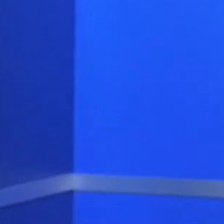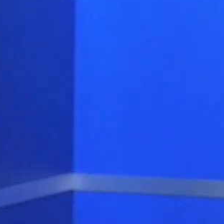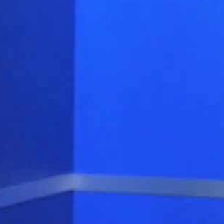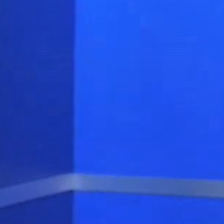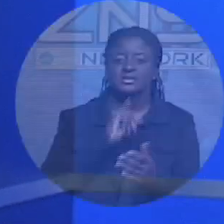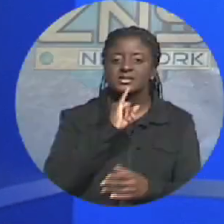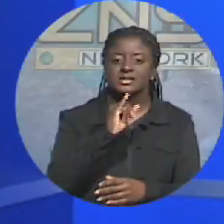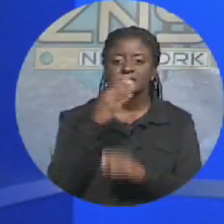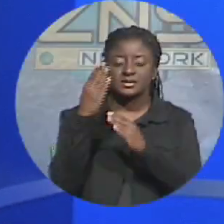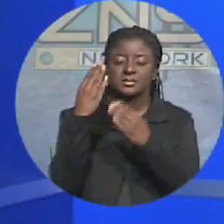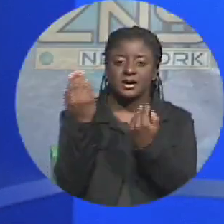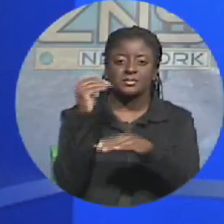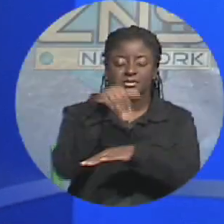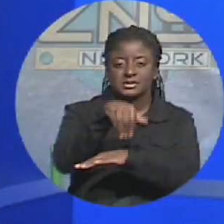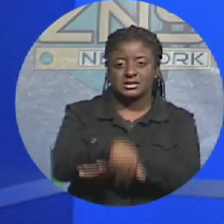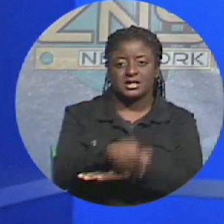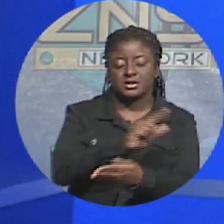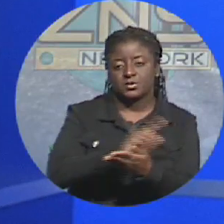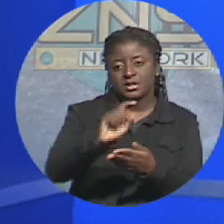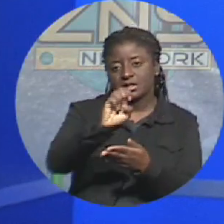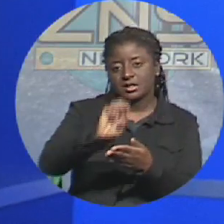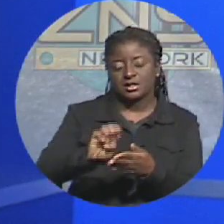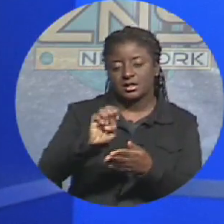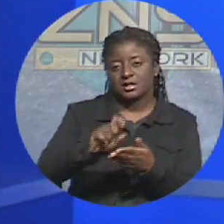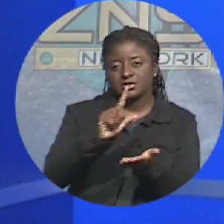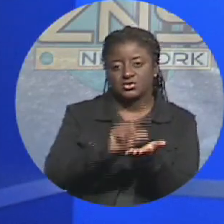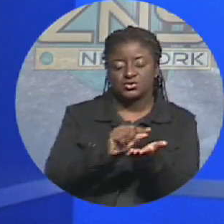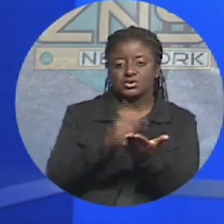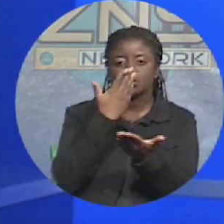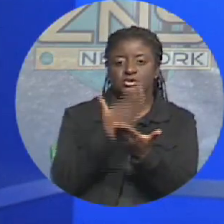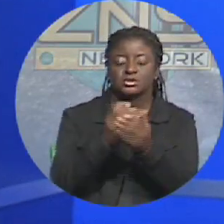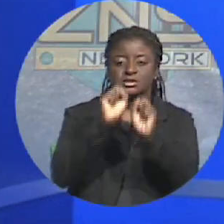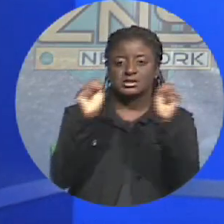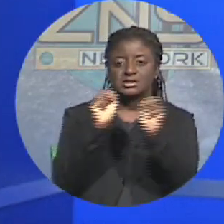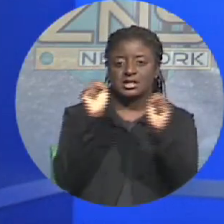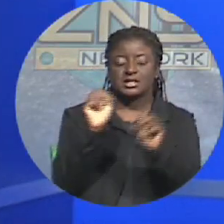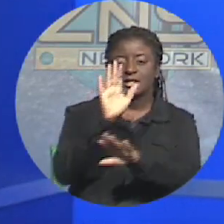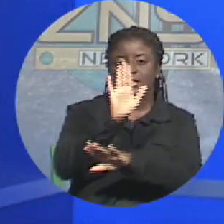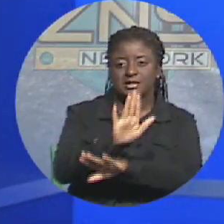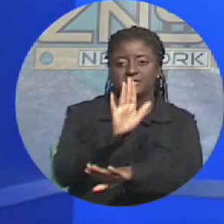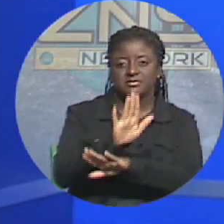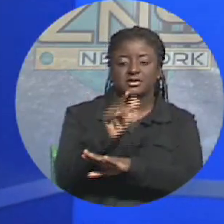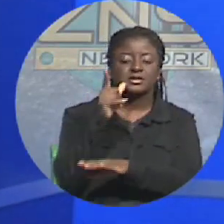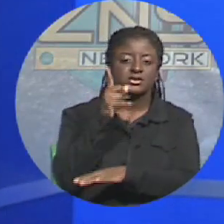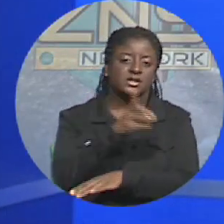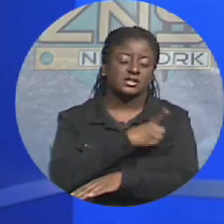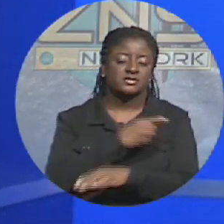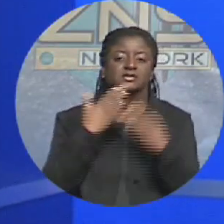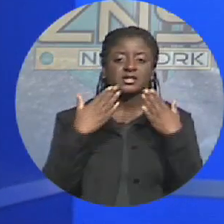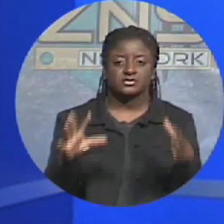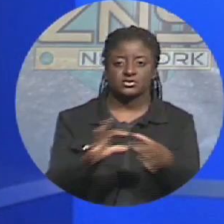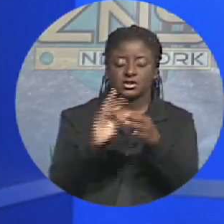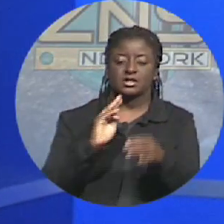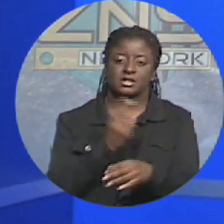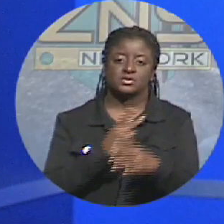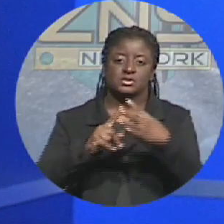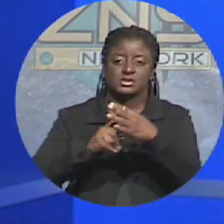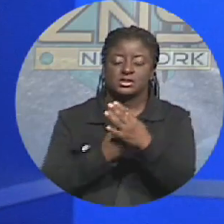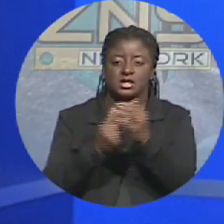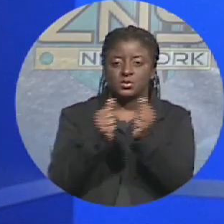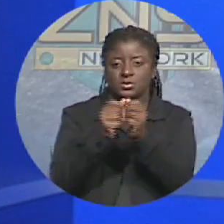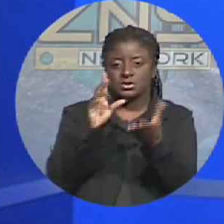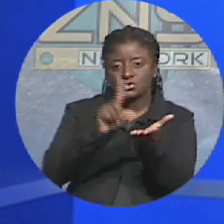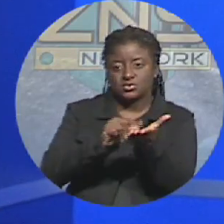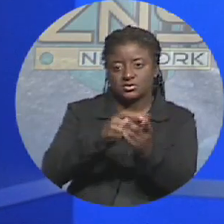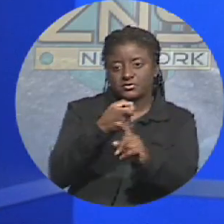This is The Bahamas Tonight, the weekend edition. Good Saturday evening, everyone. I'm LaDawn Davis. Thanks so much for joining us. We begin tonight with news from the